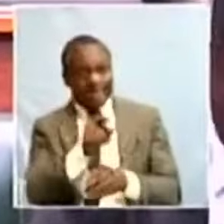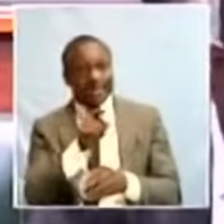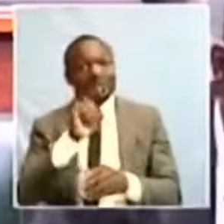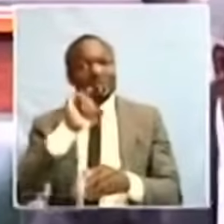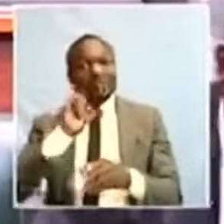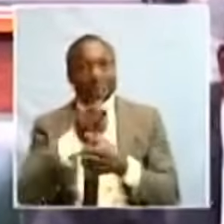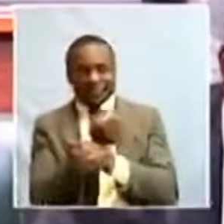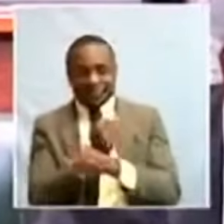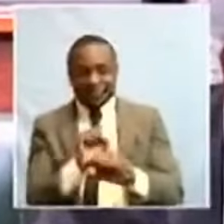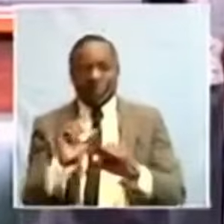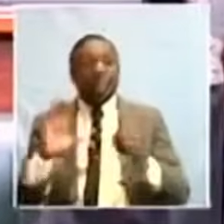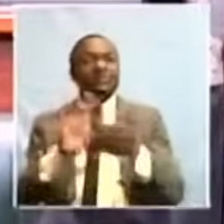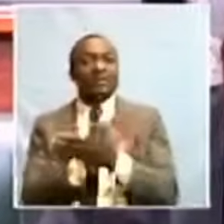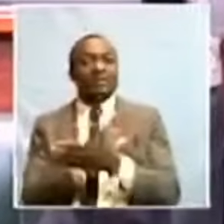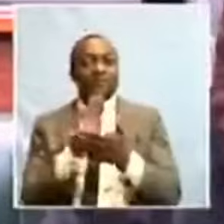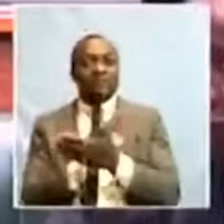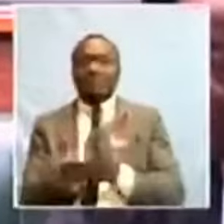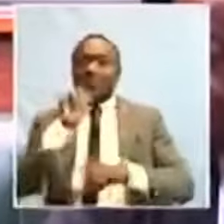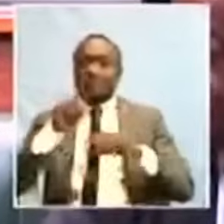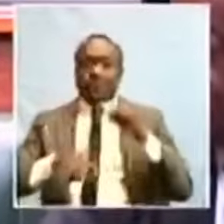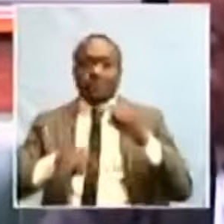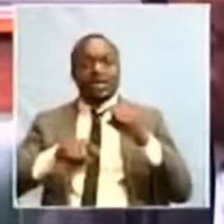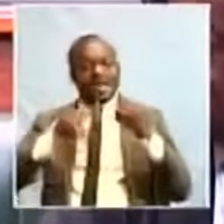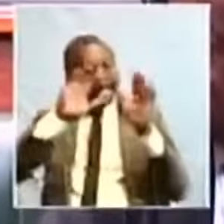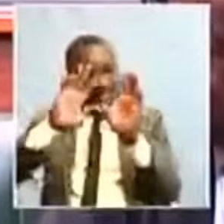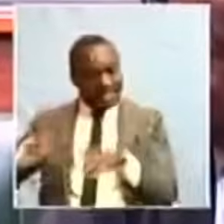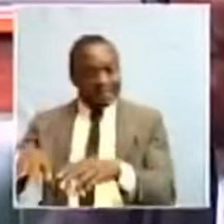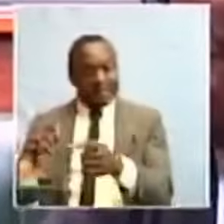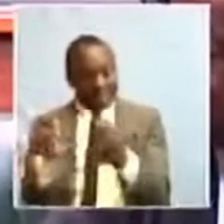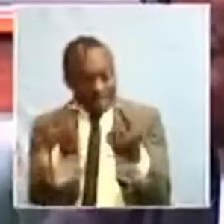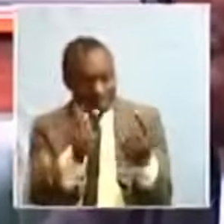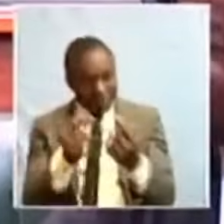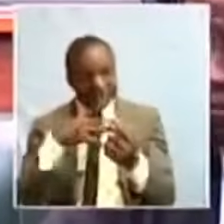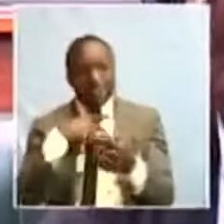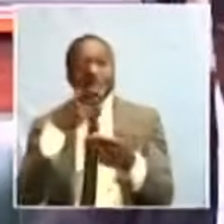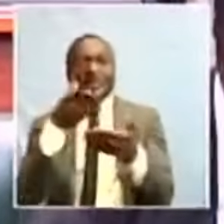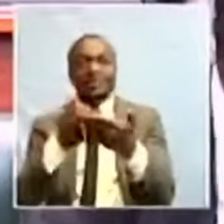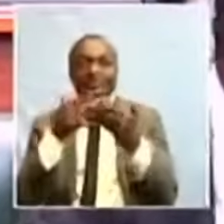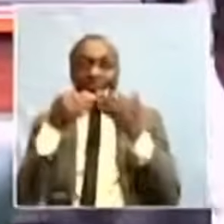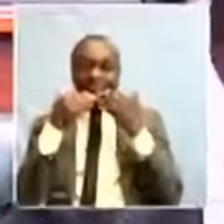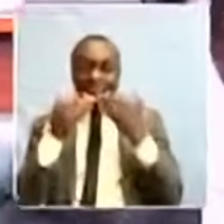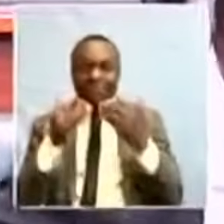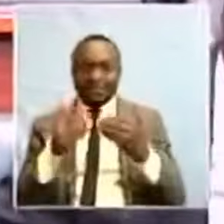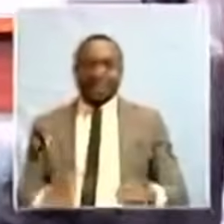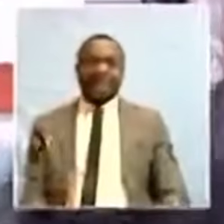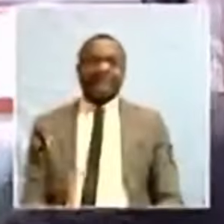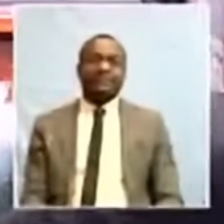resolved very quickly, because we cannot leave a situation like that. Thank you.